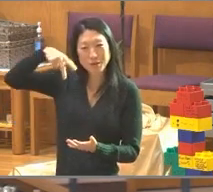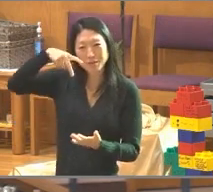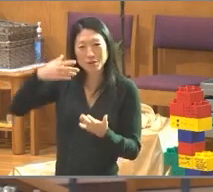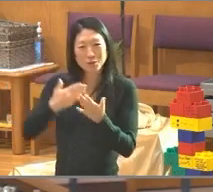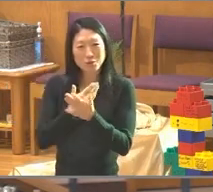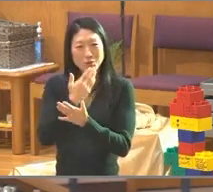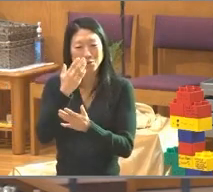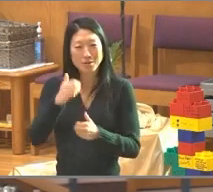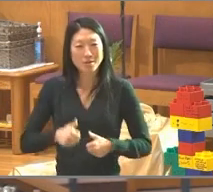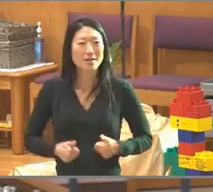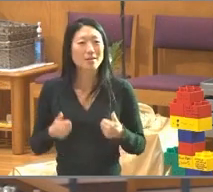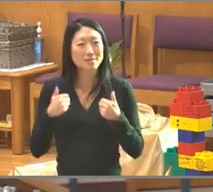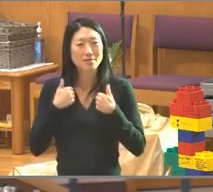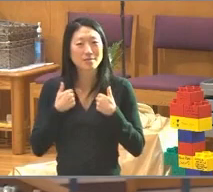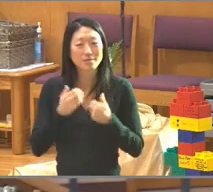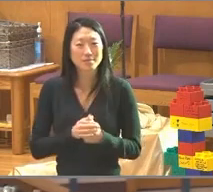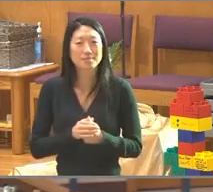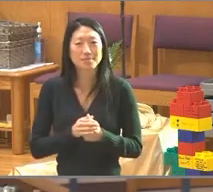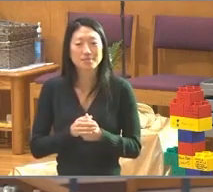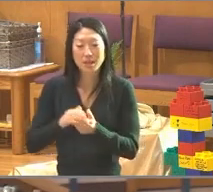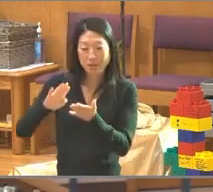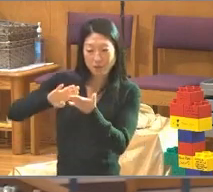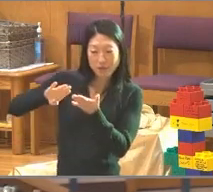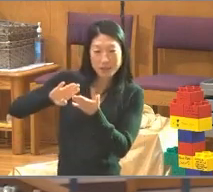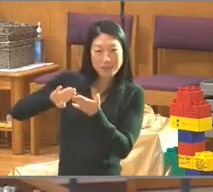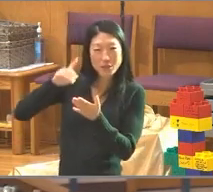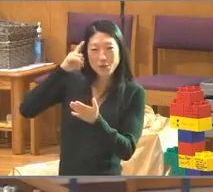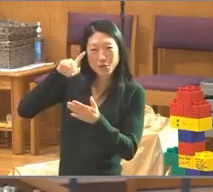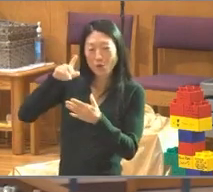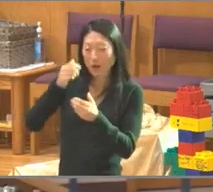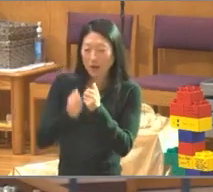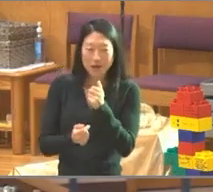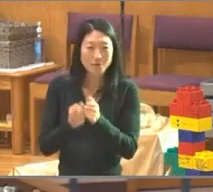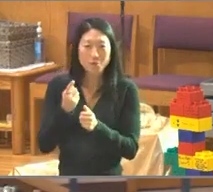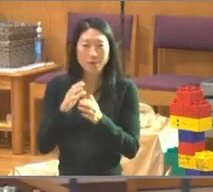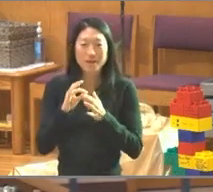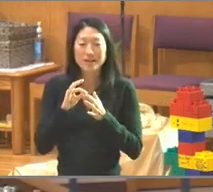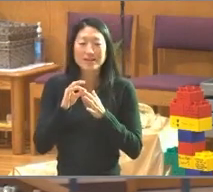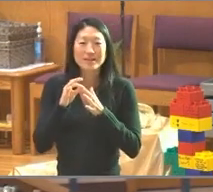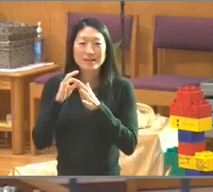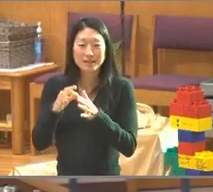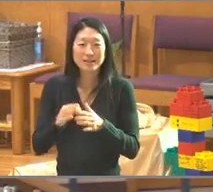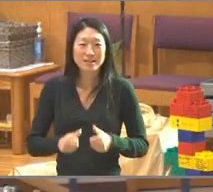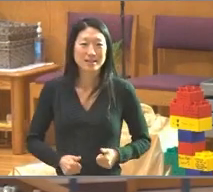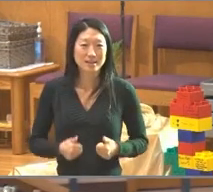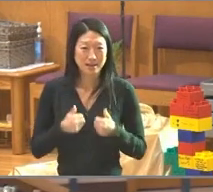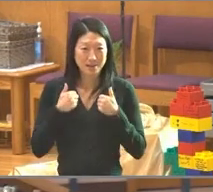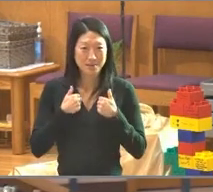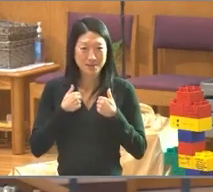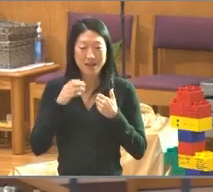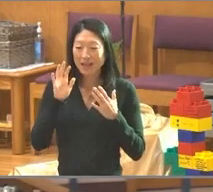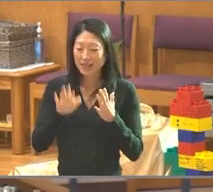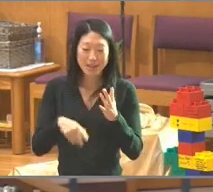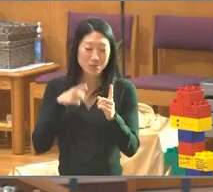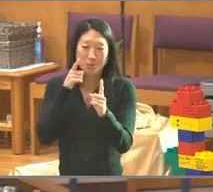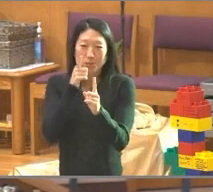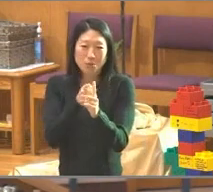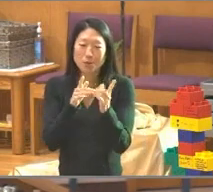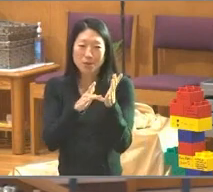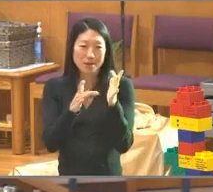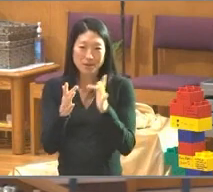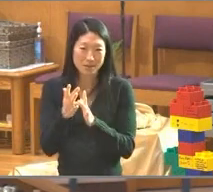life. Forgiveness is for everyone, leading to love, which is what the gospel is all